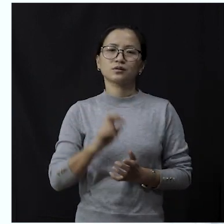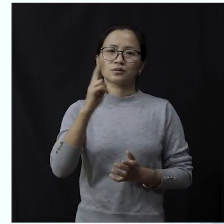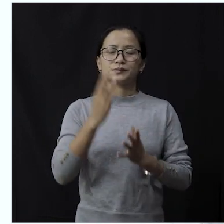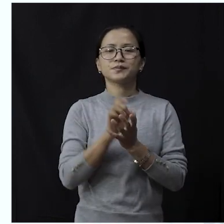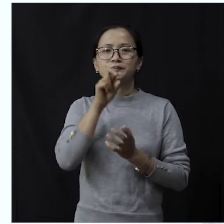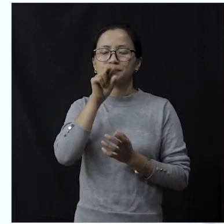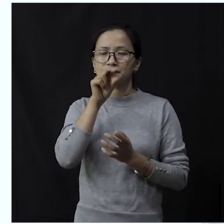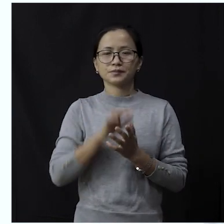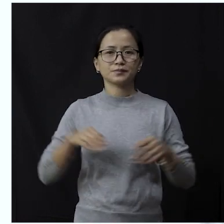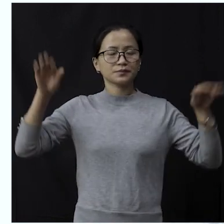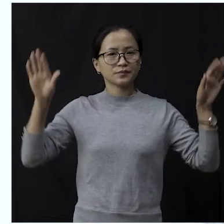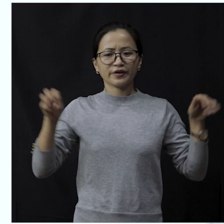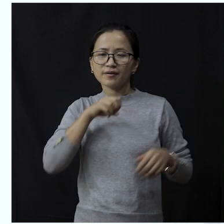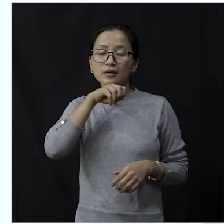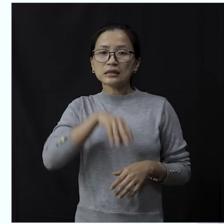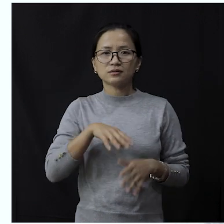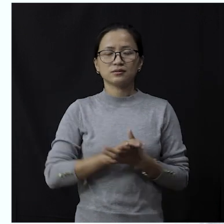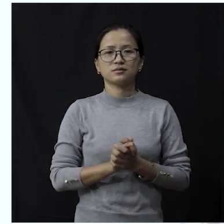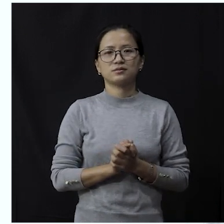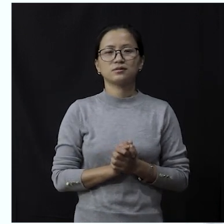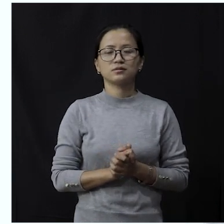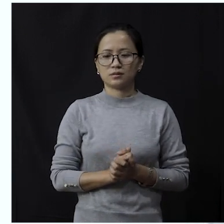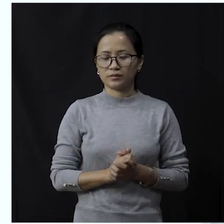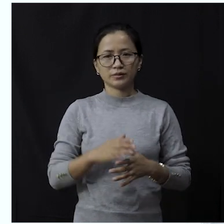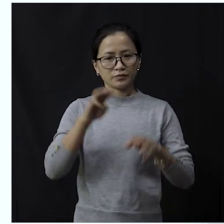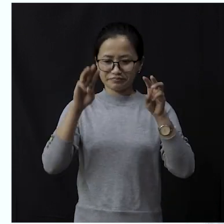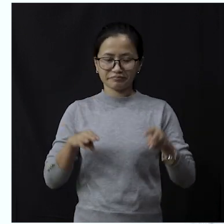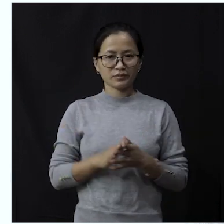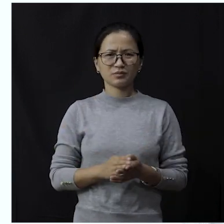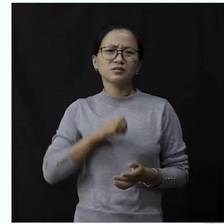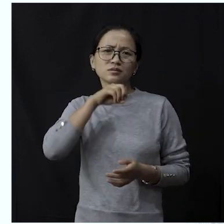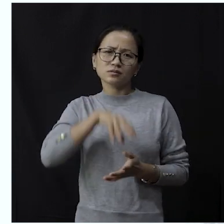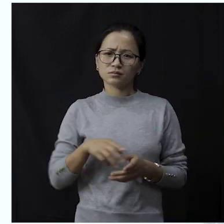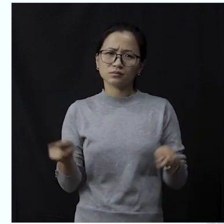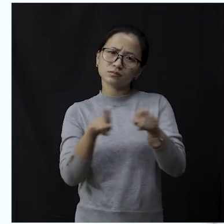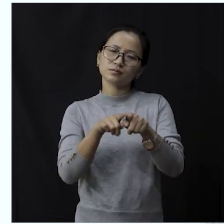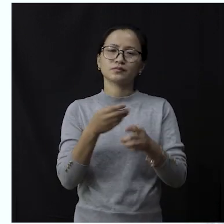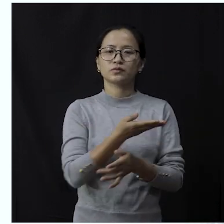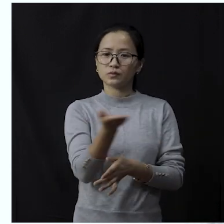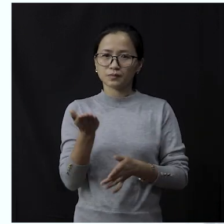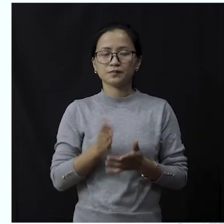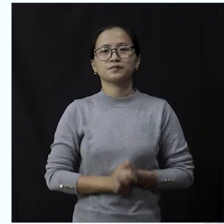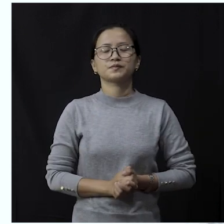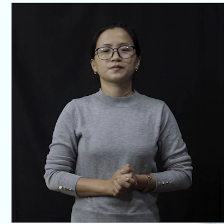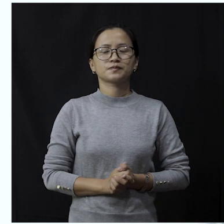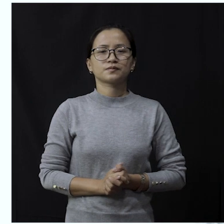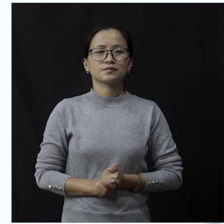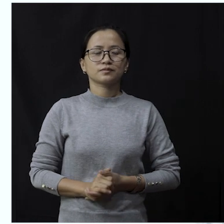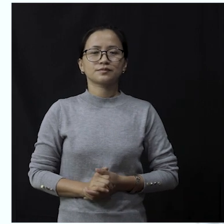to discuss about two very young hornbills, okay? They might be young like you. So let's learn more about these